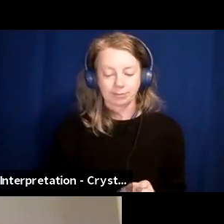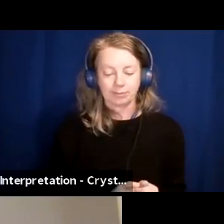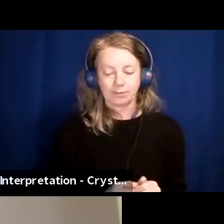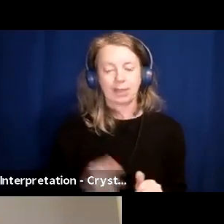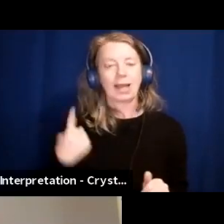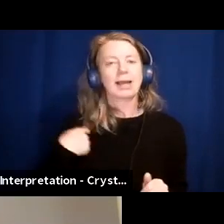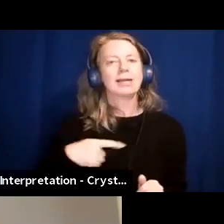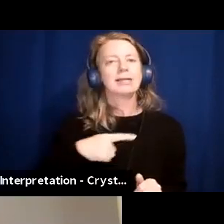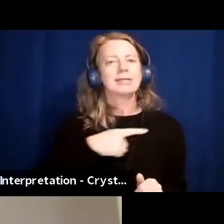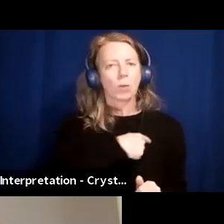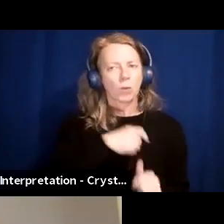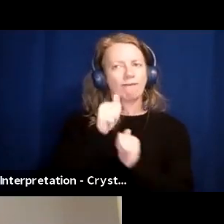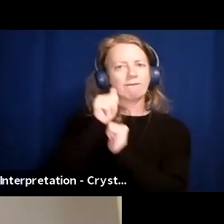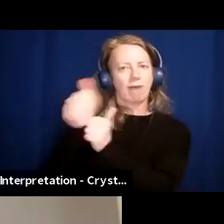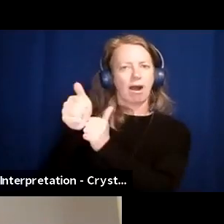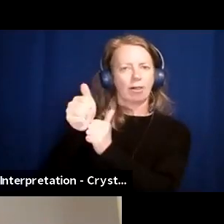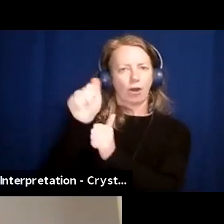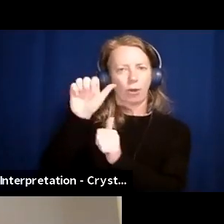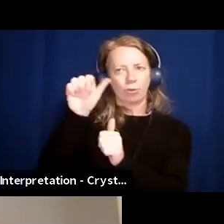guidance from the CDC